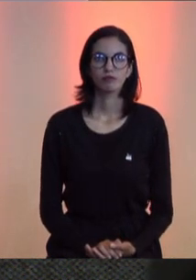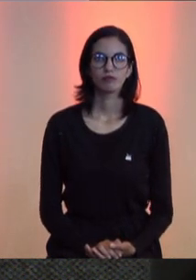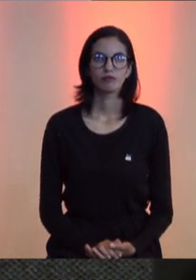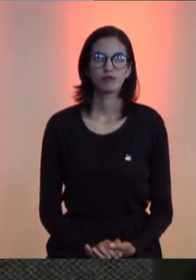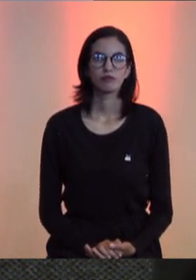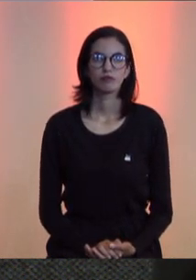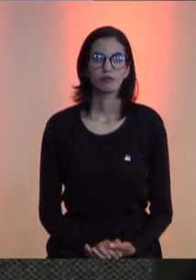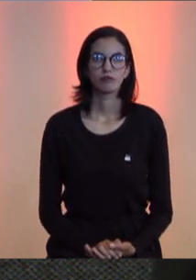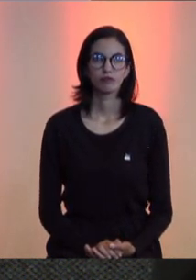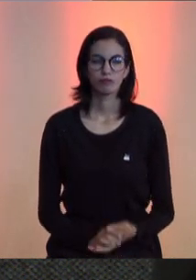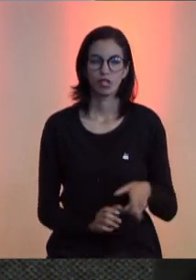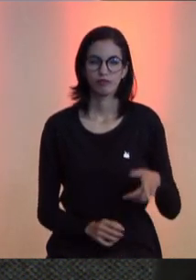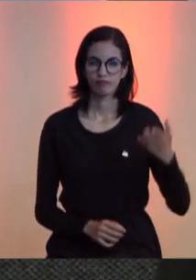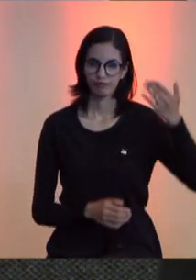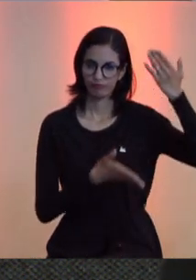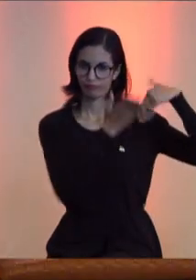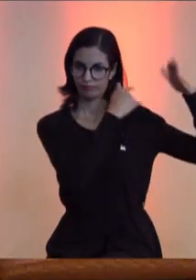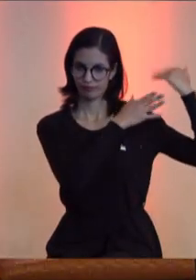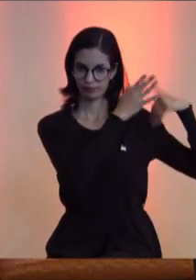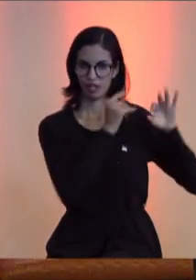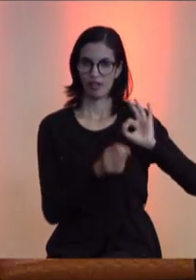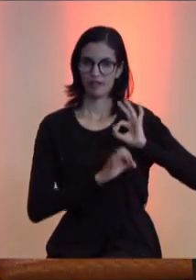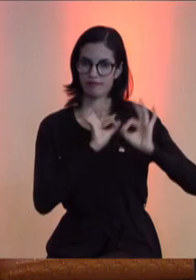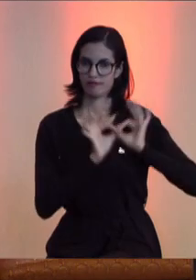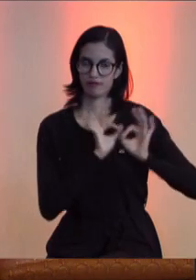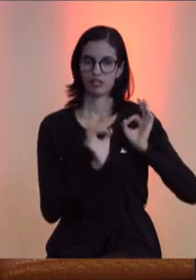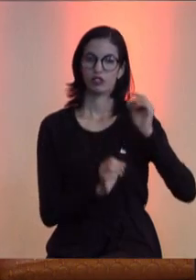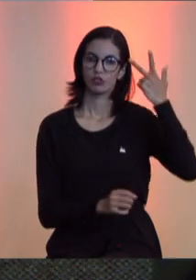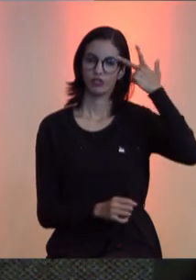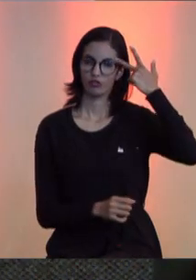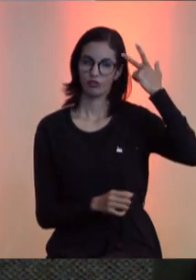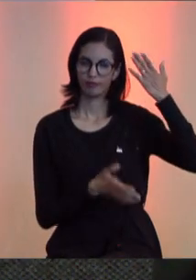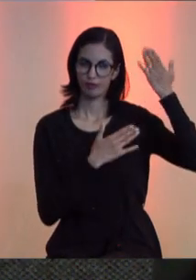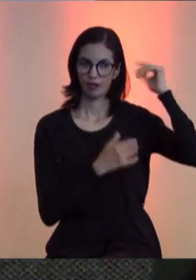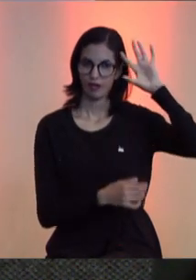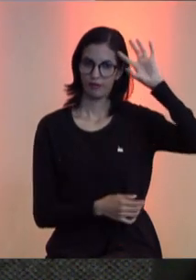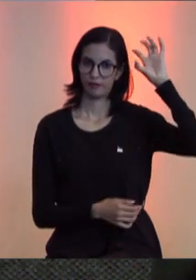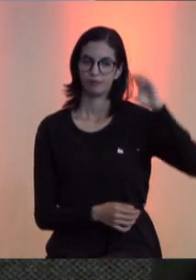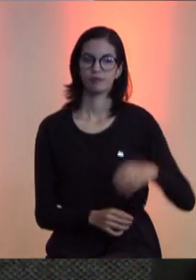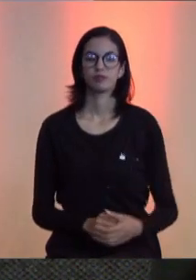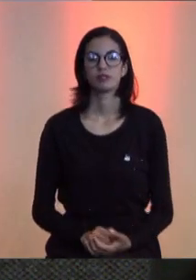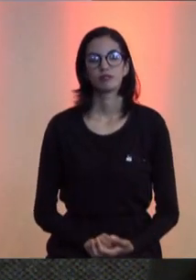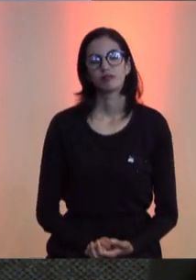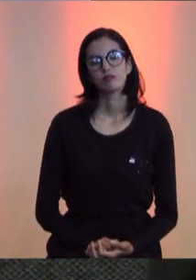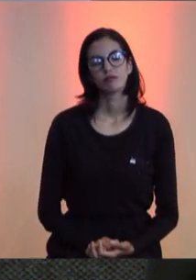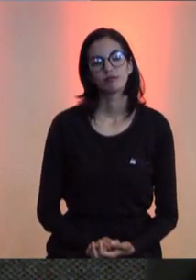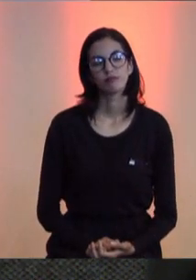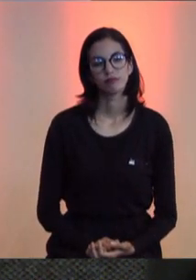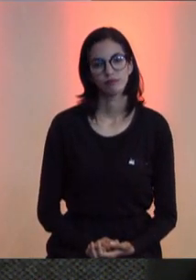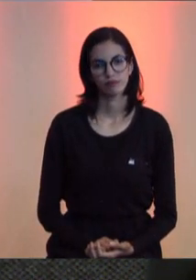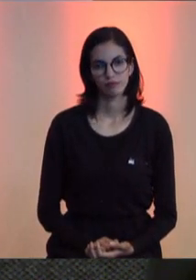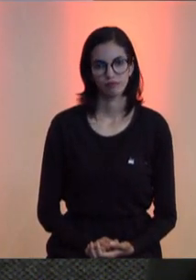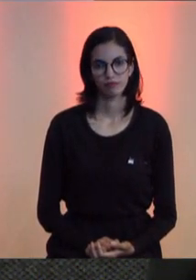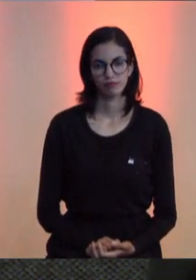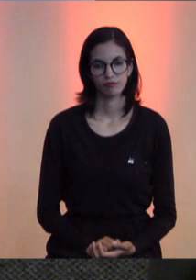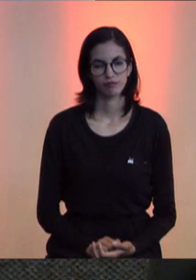el versículo 18. But if not. Y aún si no. Be it known unto